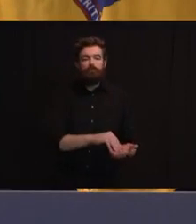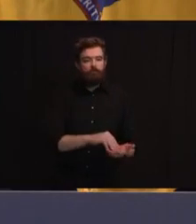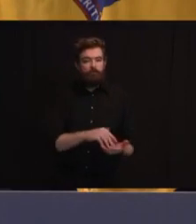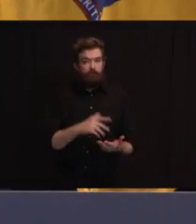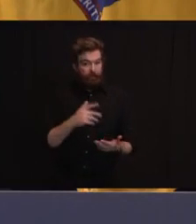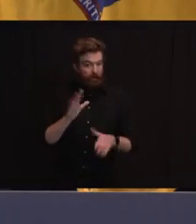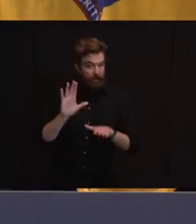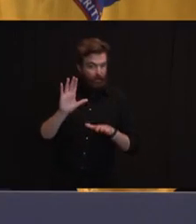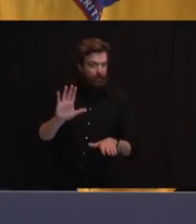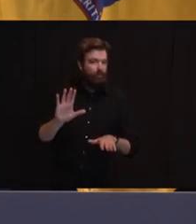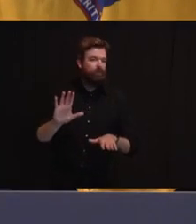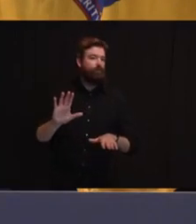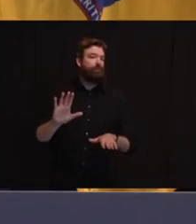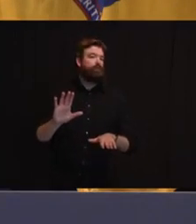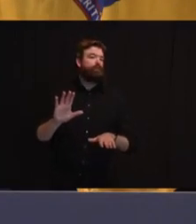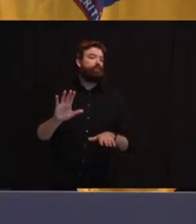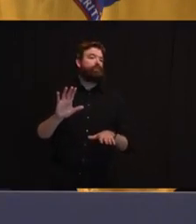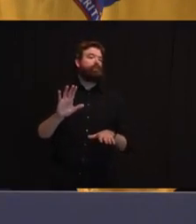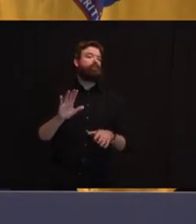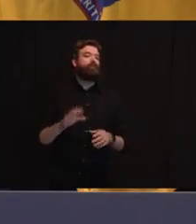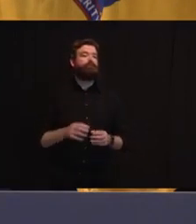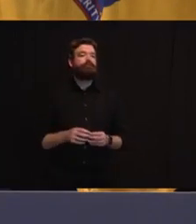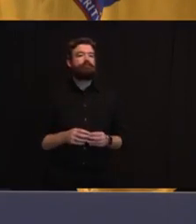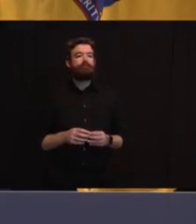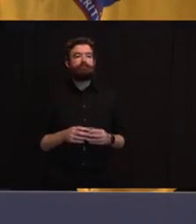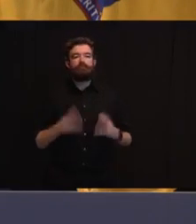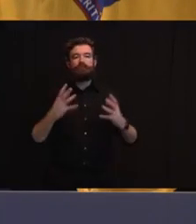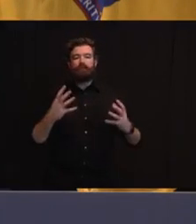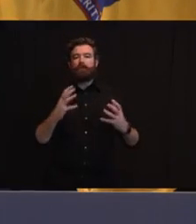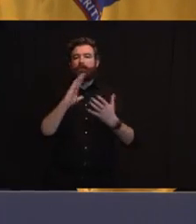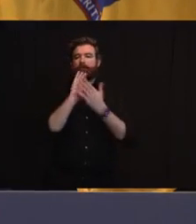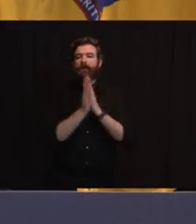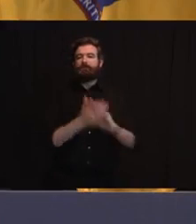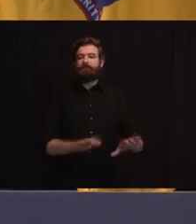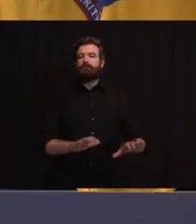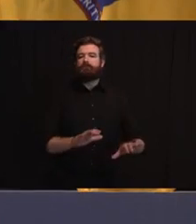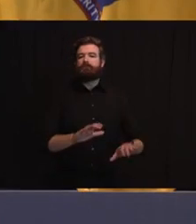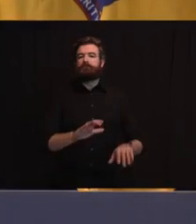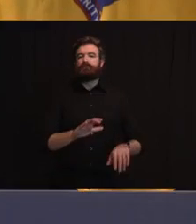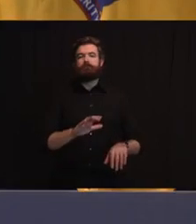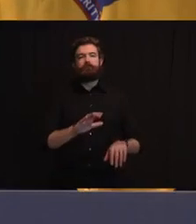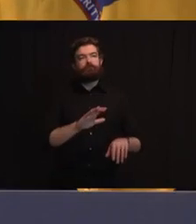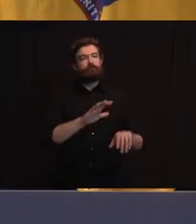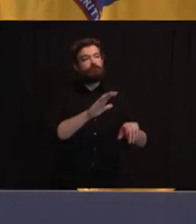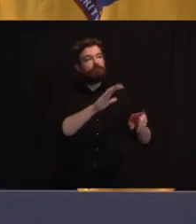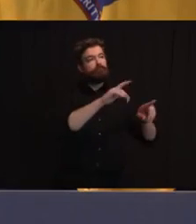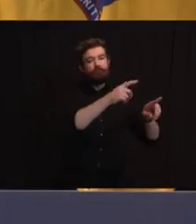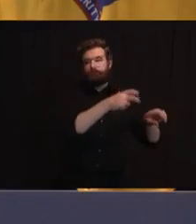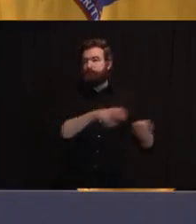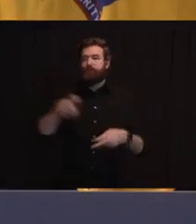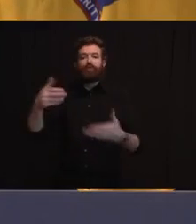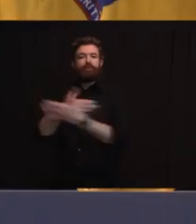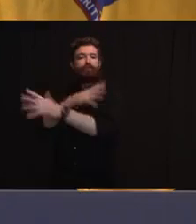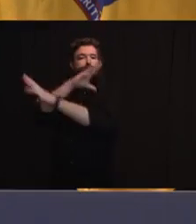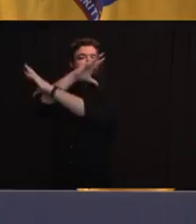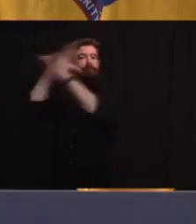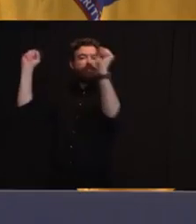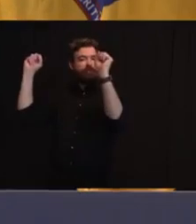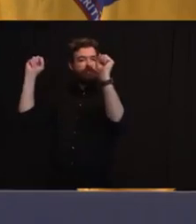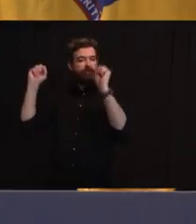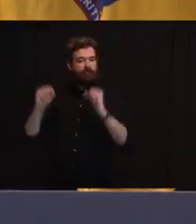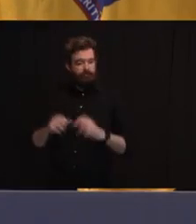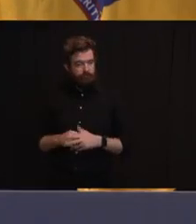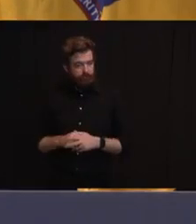of power. And so I think Washington, gentlemen, I think Washington is probably in the same mindset that we are. They're